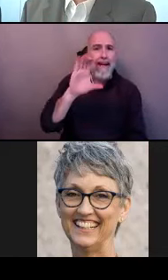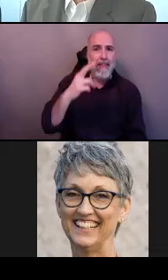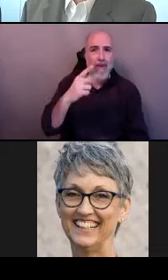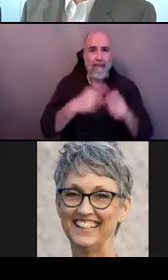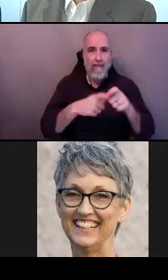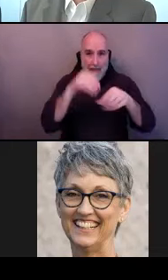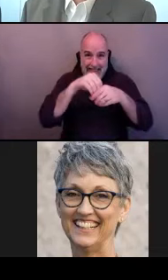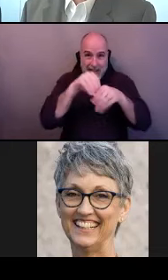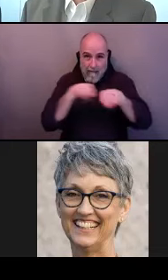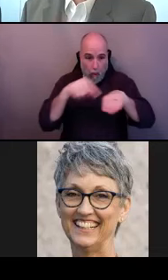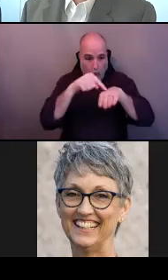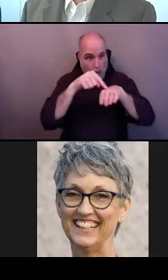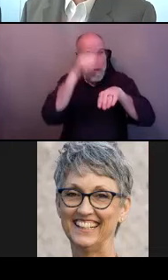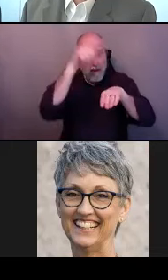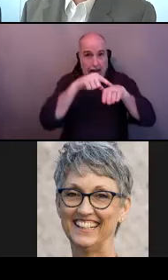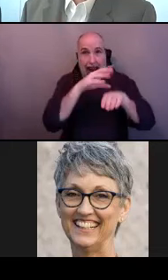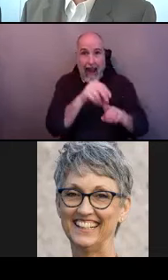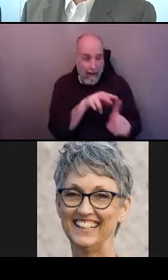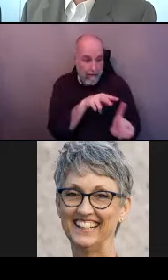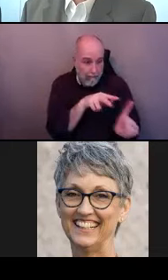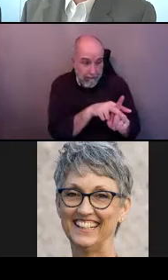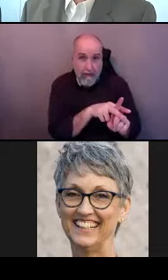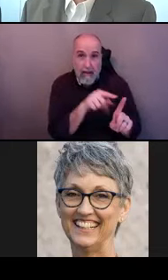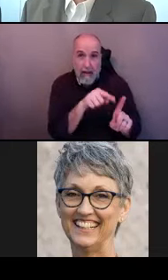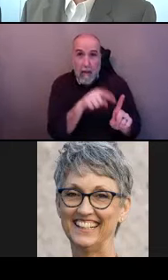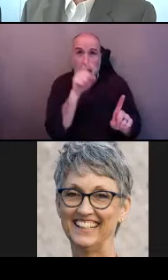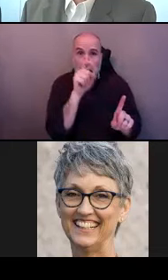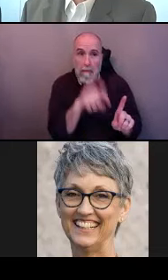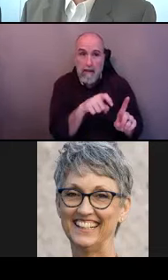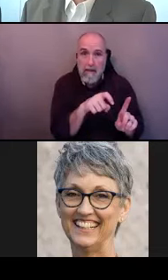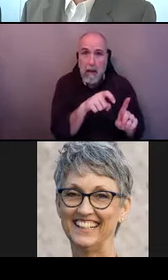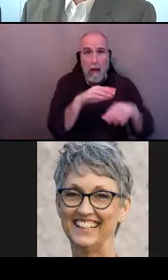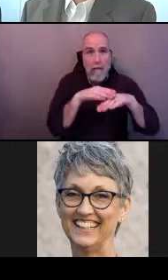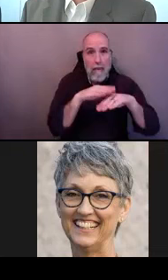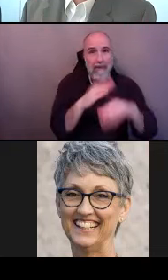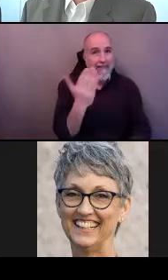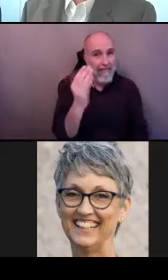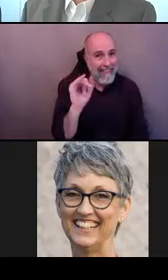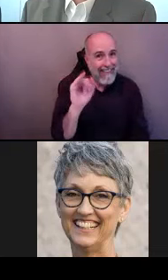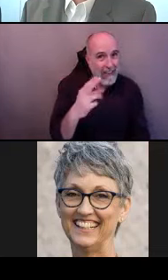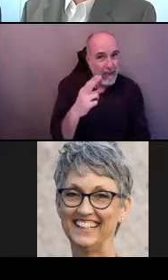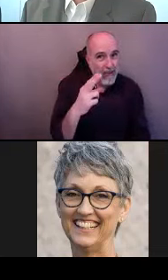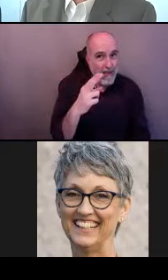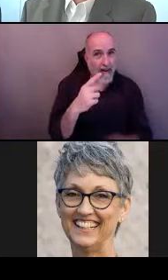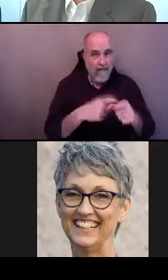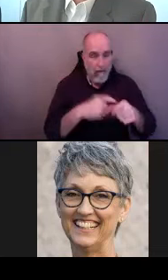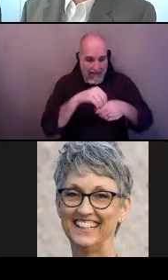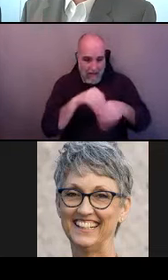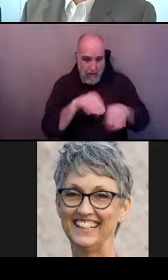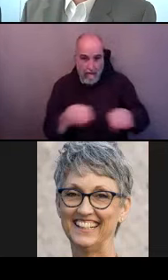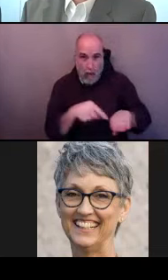floor level, and outlets and receptacles must be a minimum of 15 inches above the interior floor